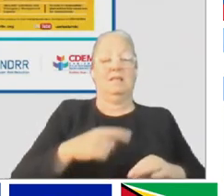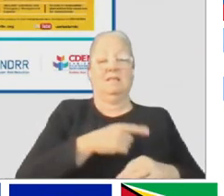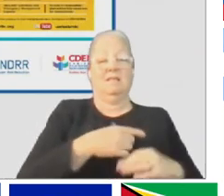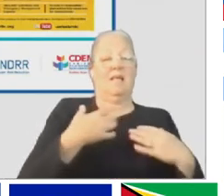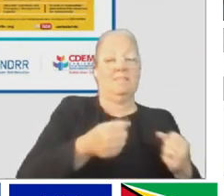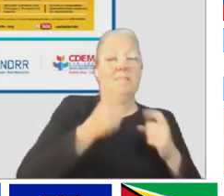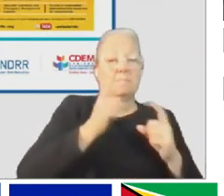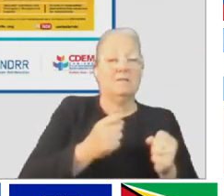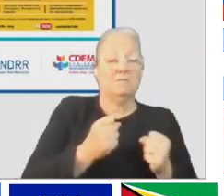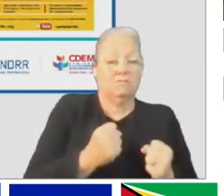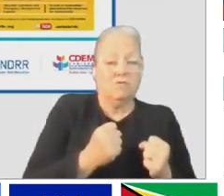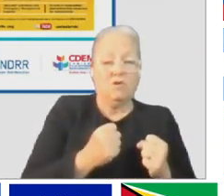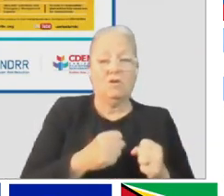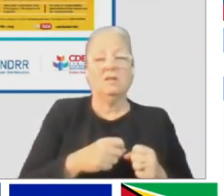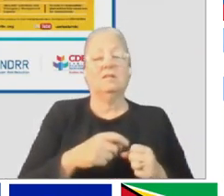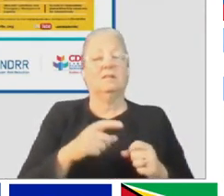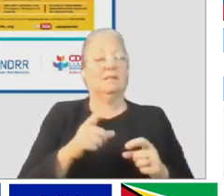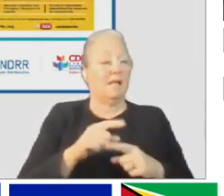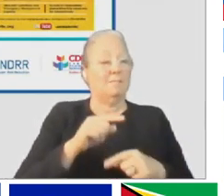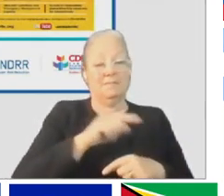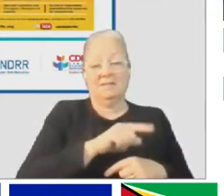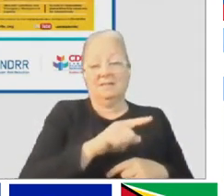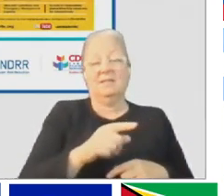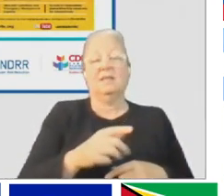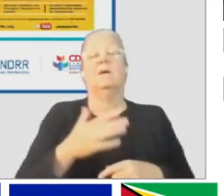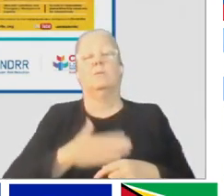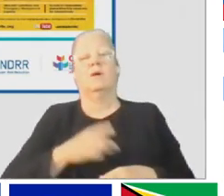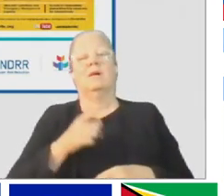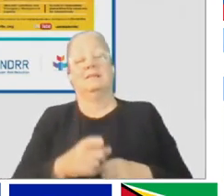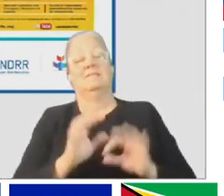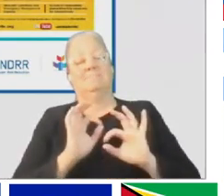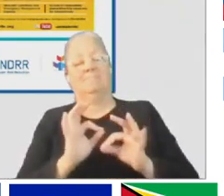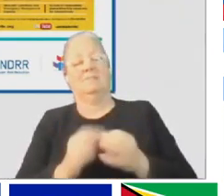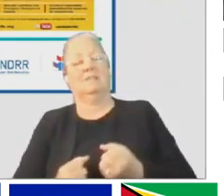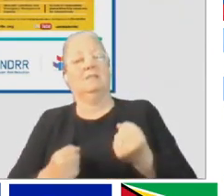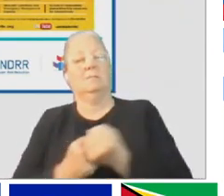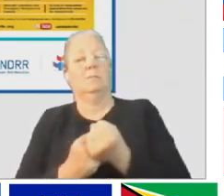be strengthened so we can actually support this entire national mechanism.